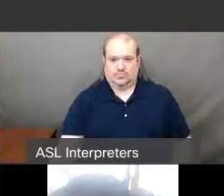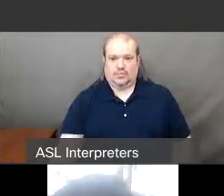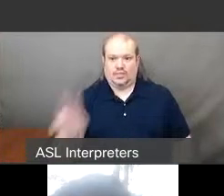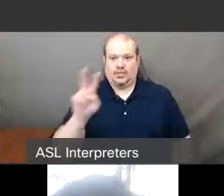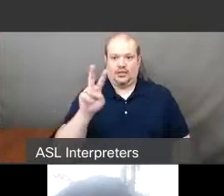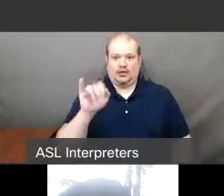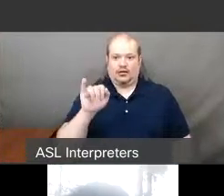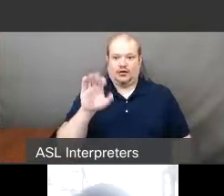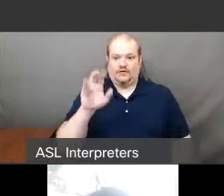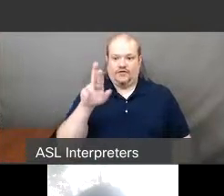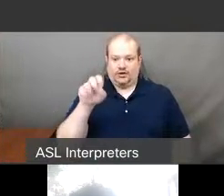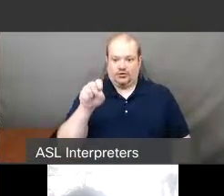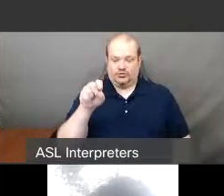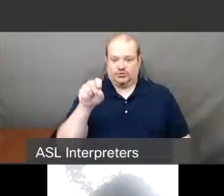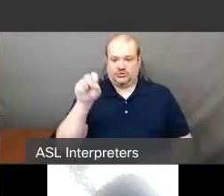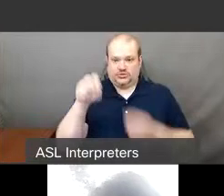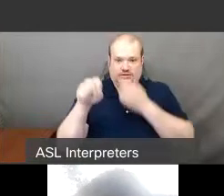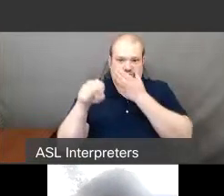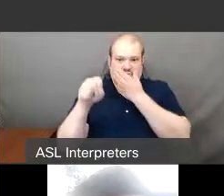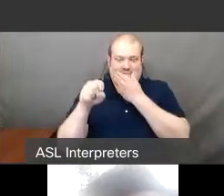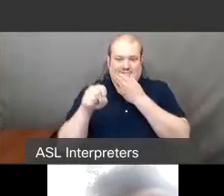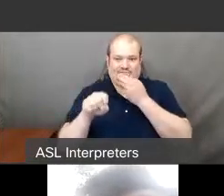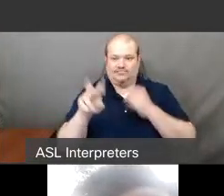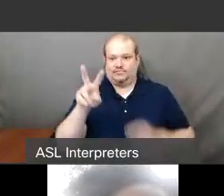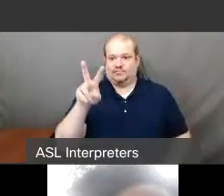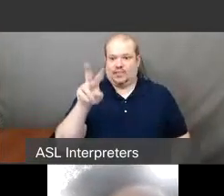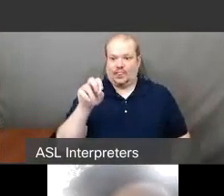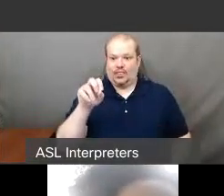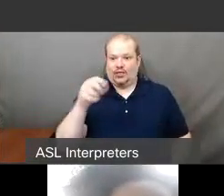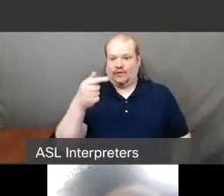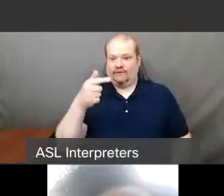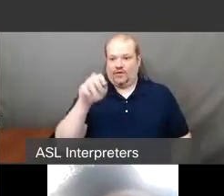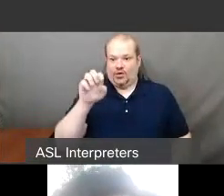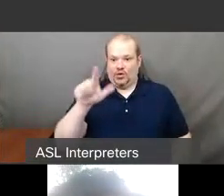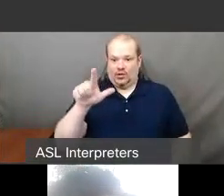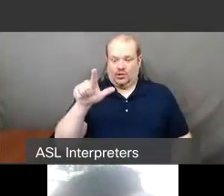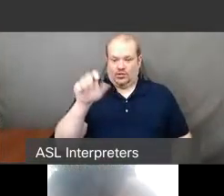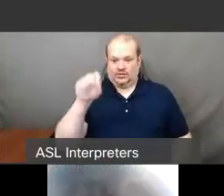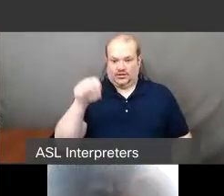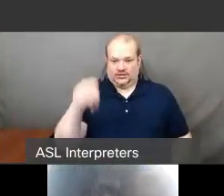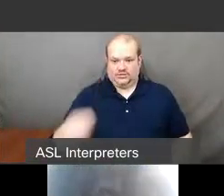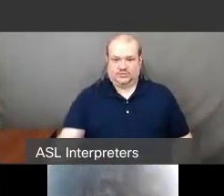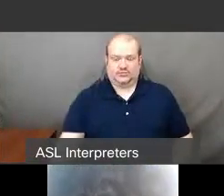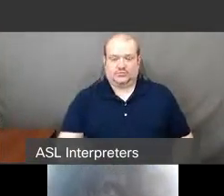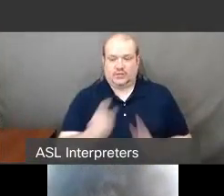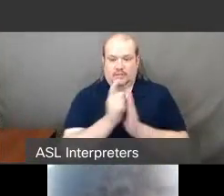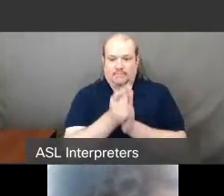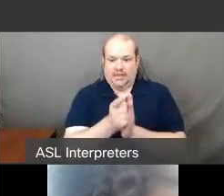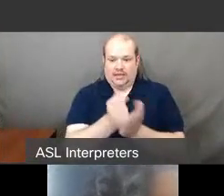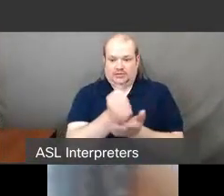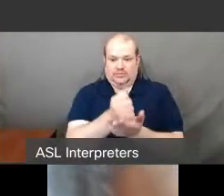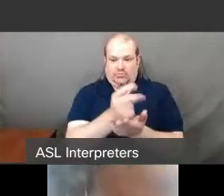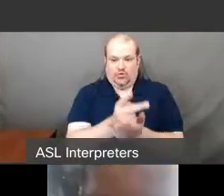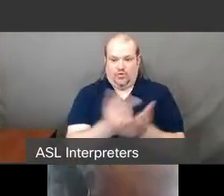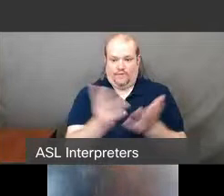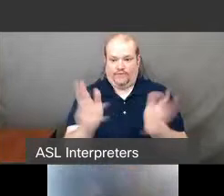Vickers. Yes. Vogel. Yes. Minutes are approved.